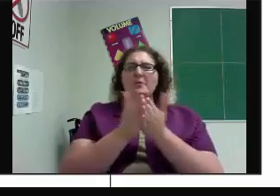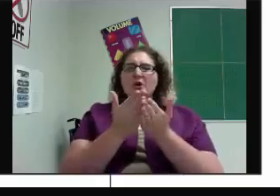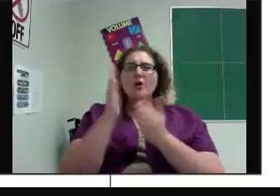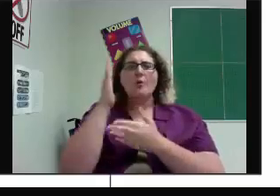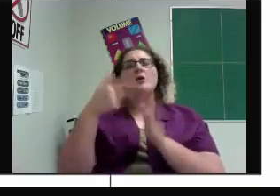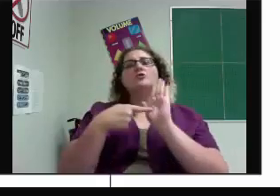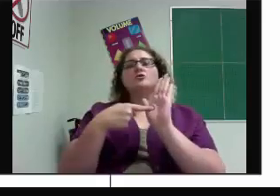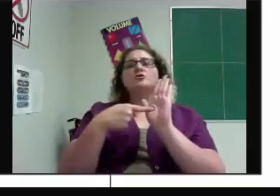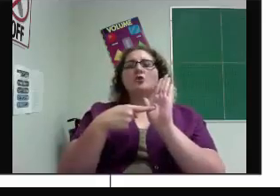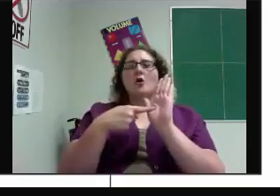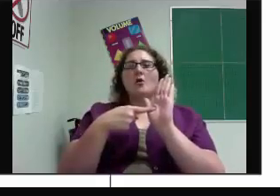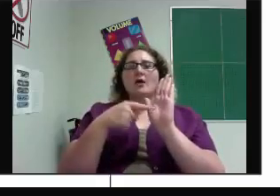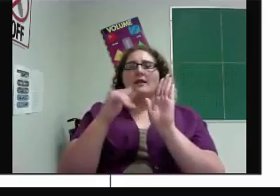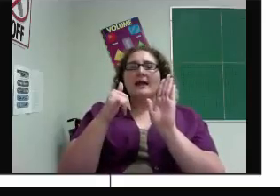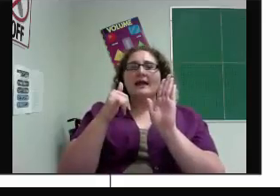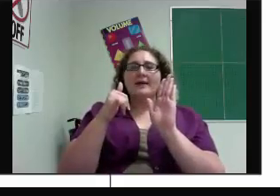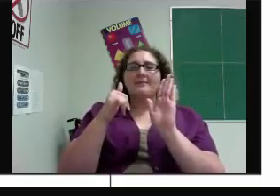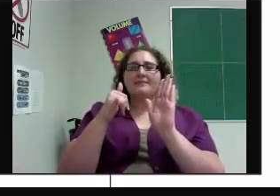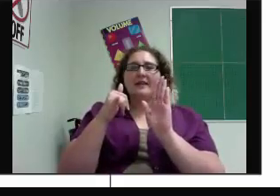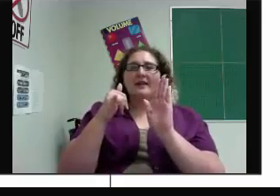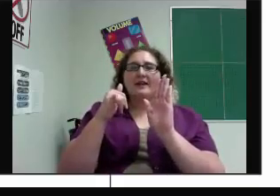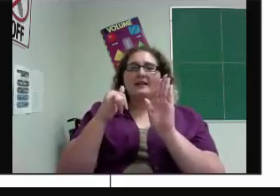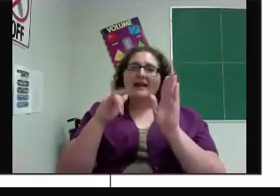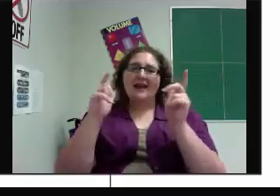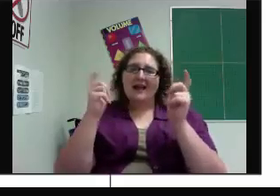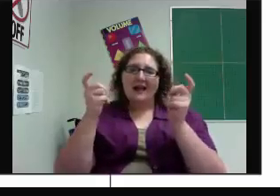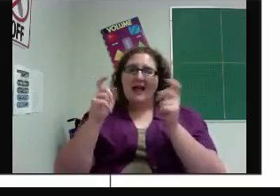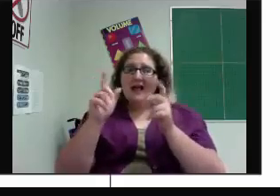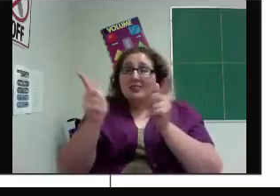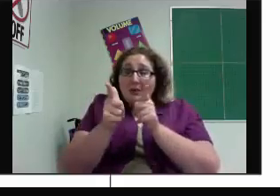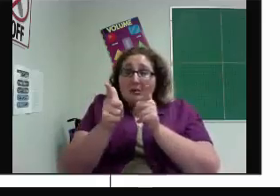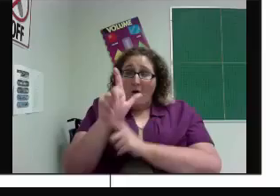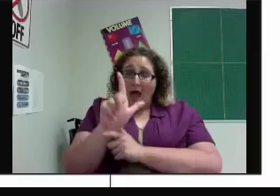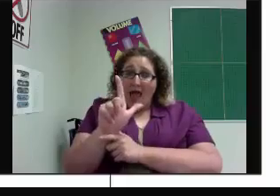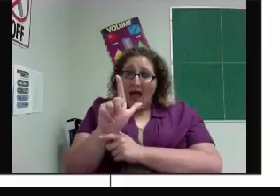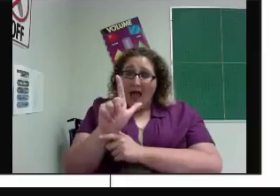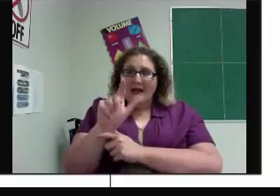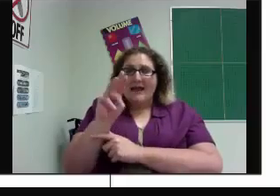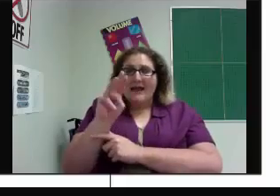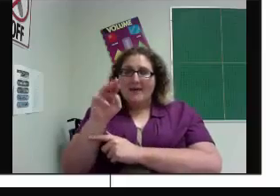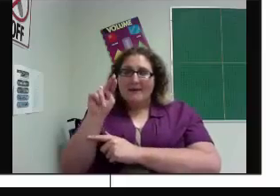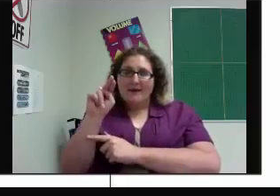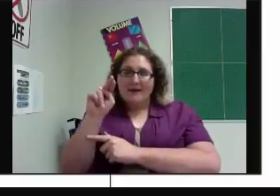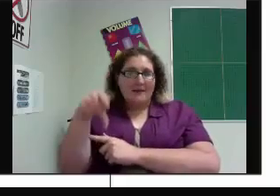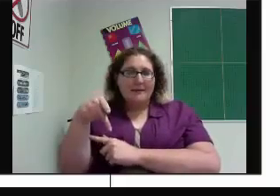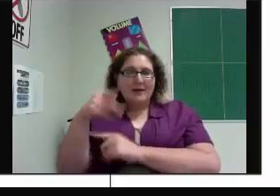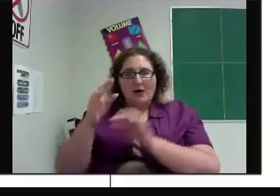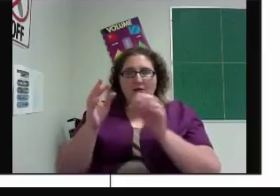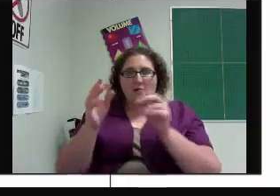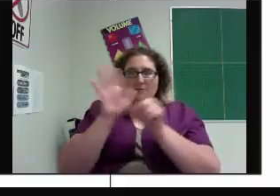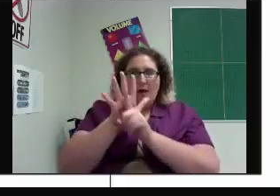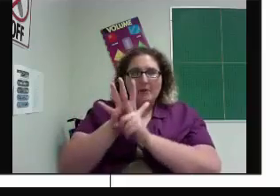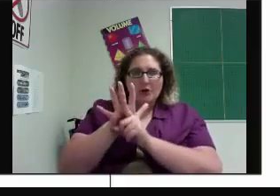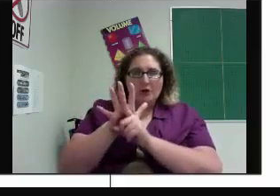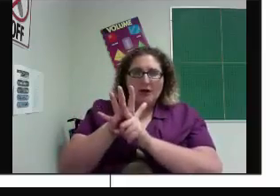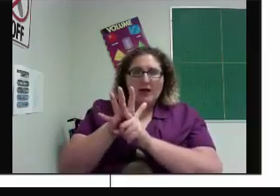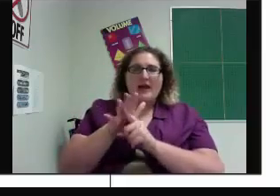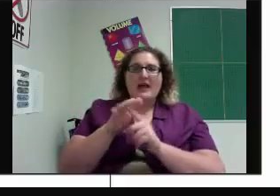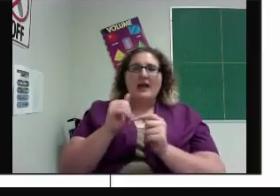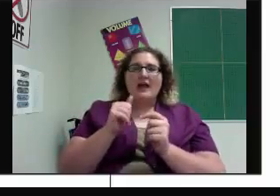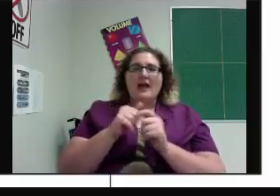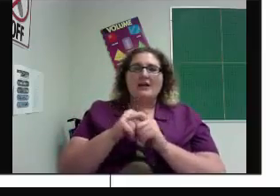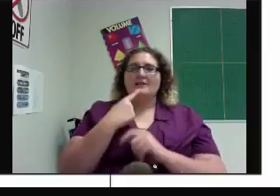with italics like L, lowercase letter L, M, N, and P are the most popular. And to label that,